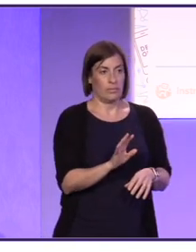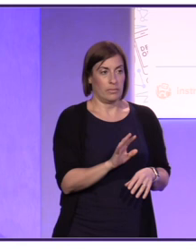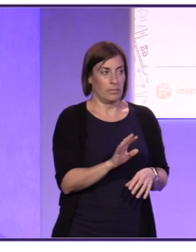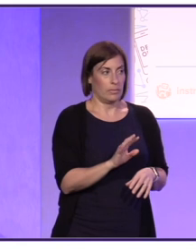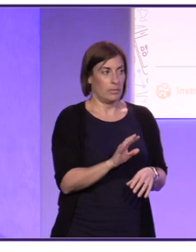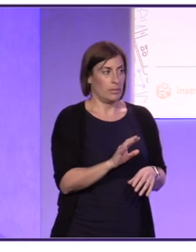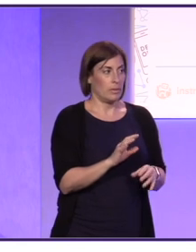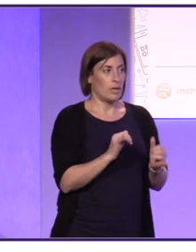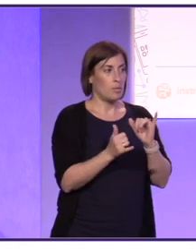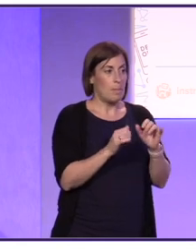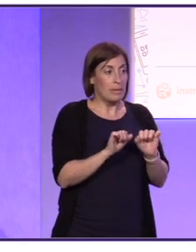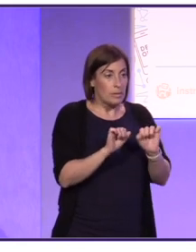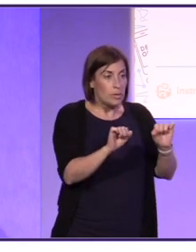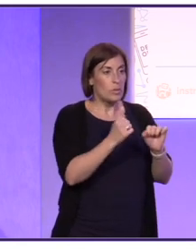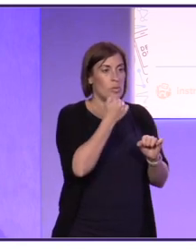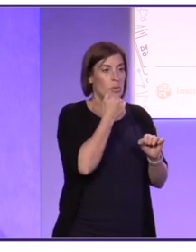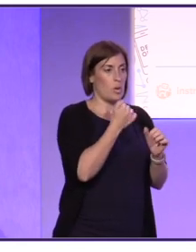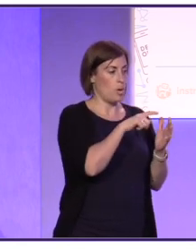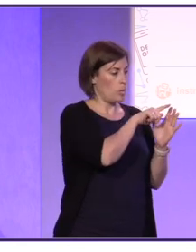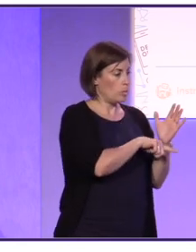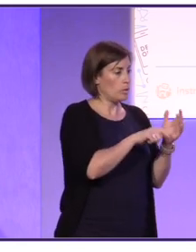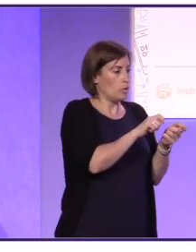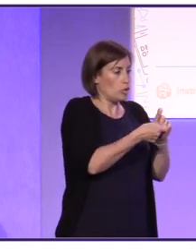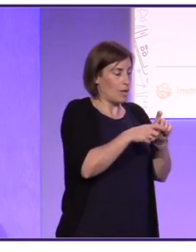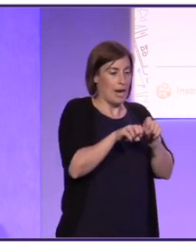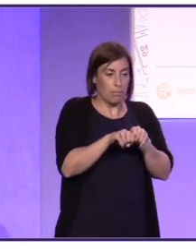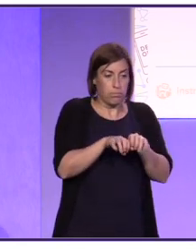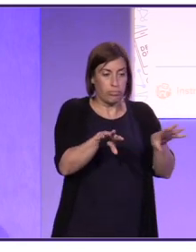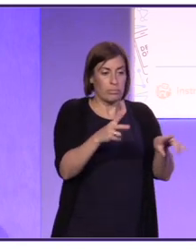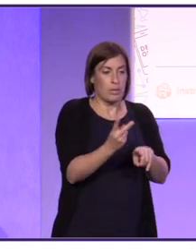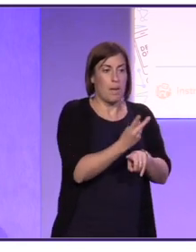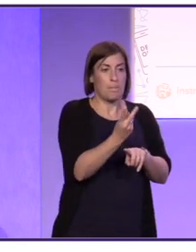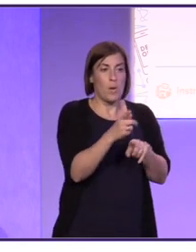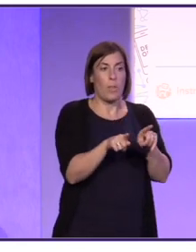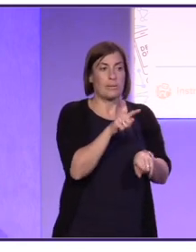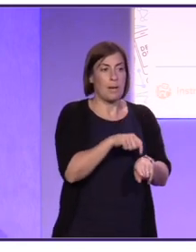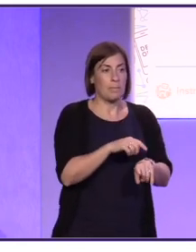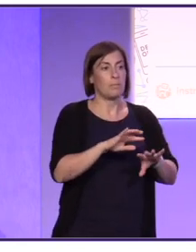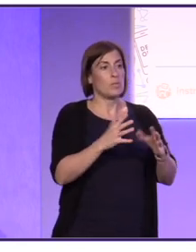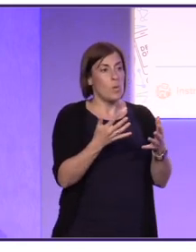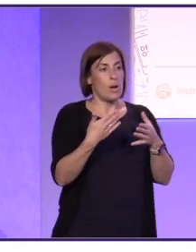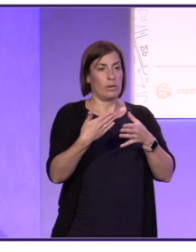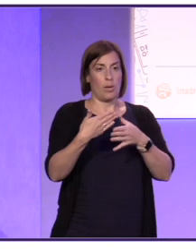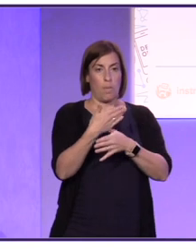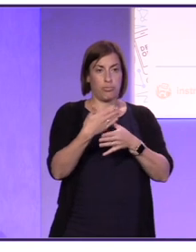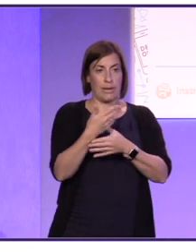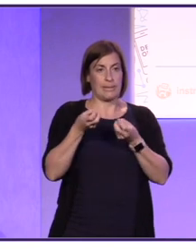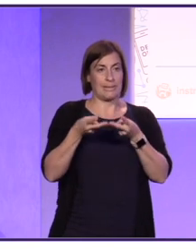Whether it be your code changes or any updates to the operating systems or what have you.